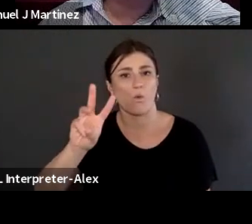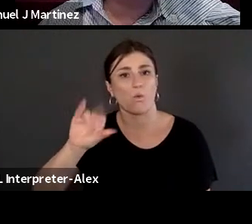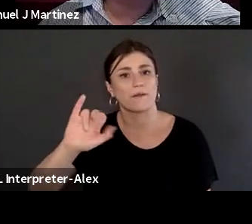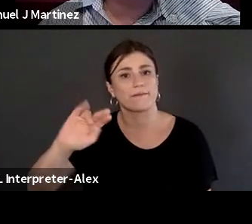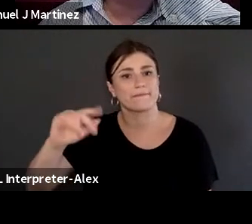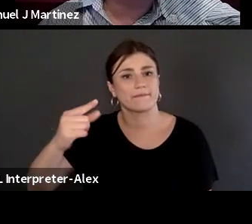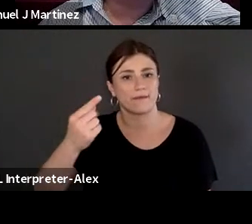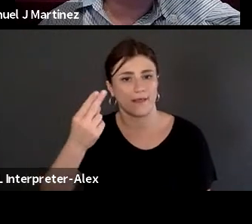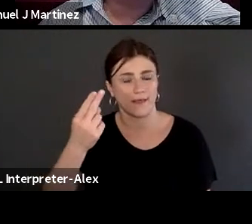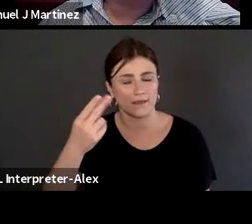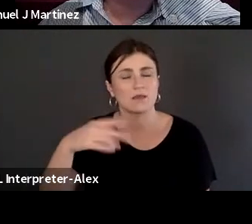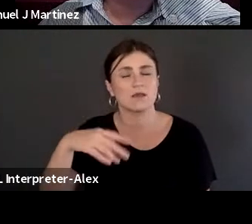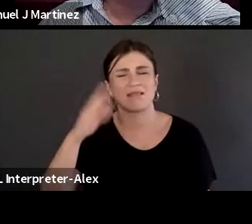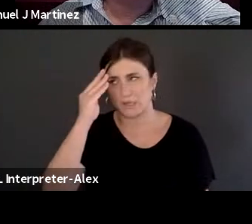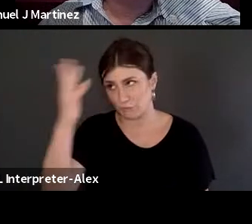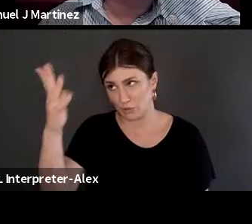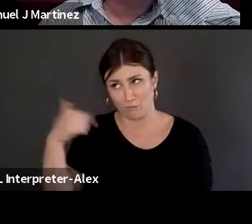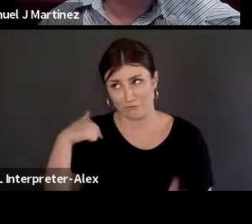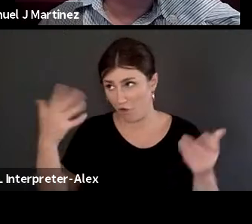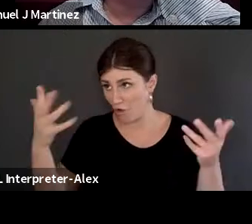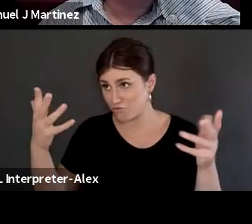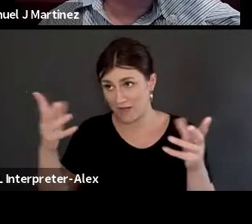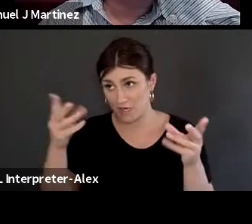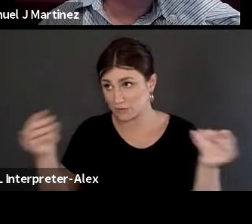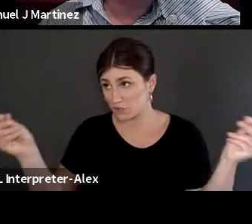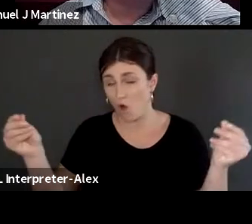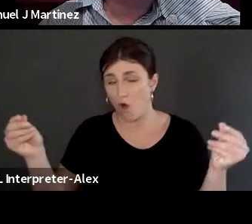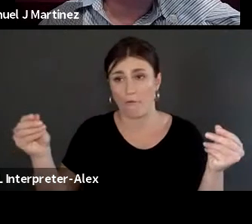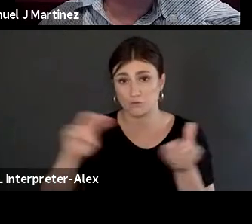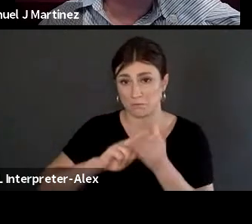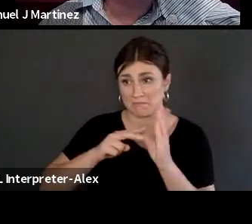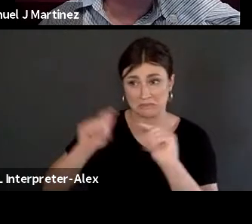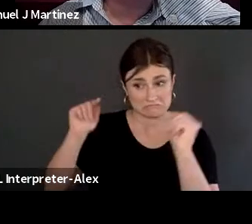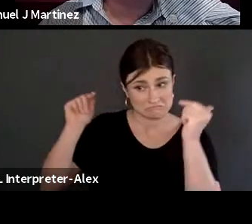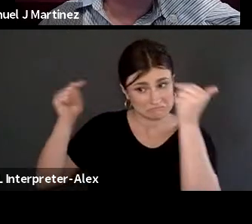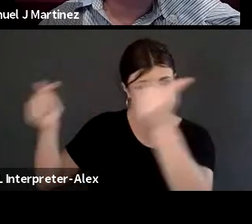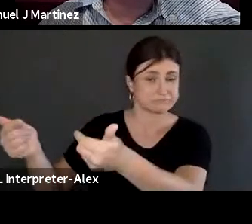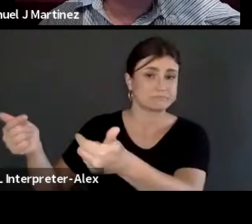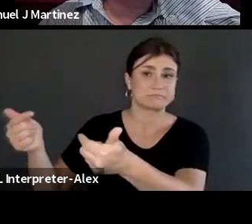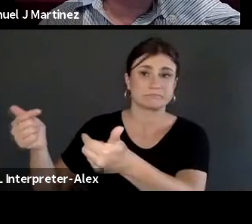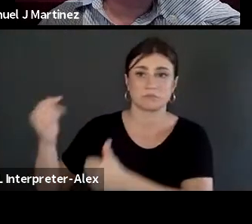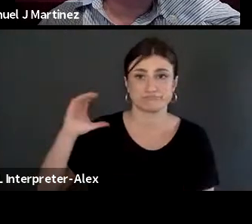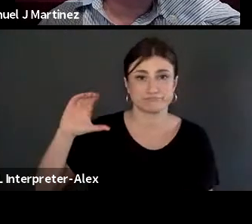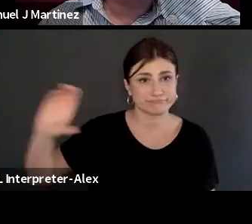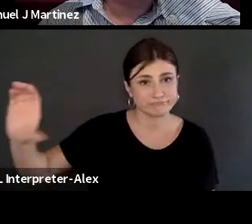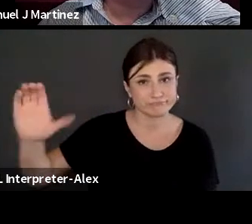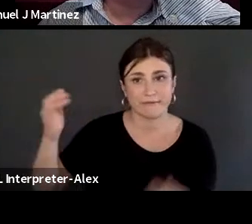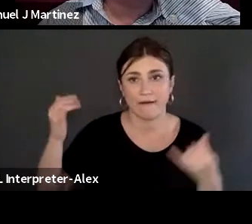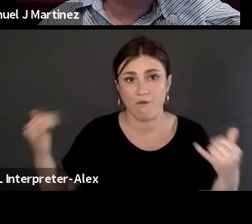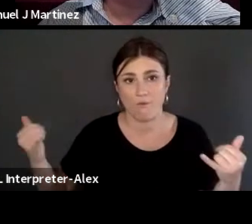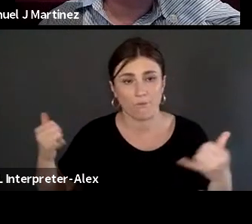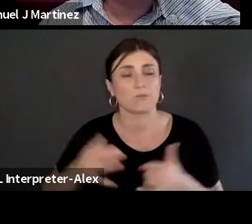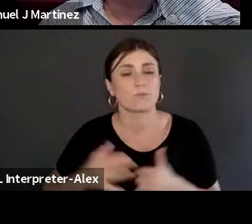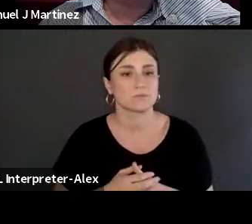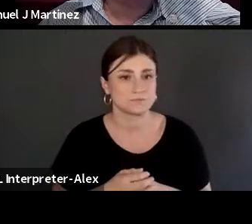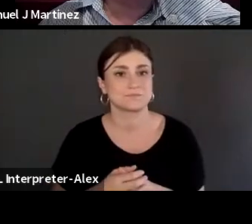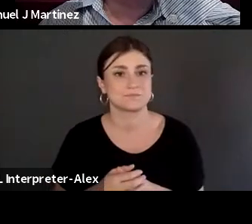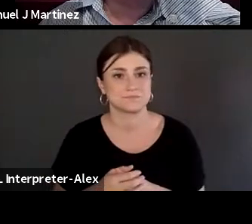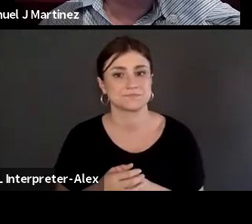the property within the city limits and kind of put the ball back in their court for the remainder.